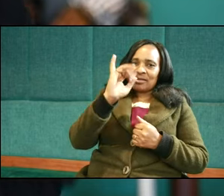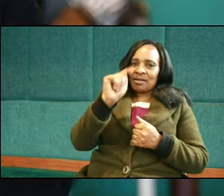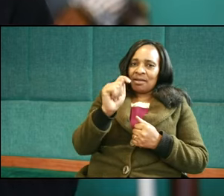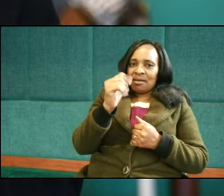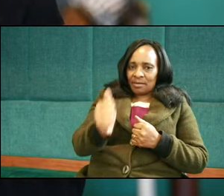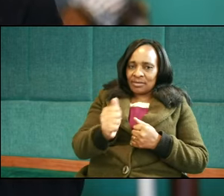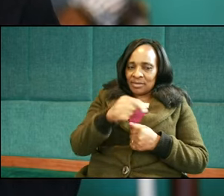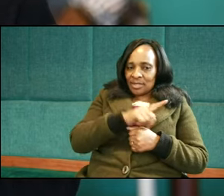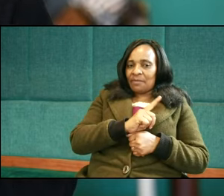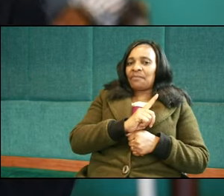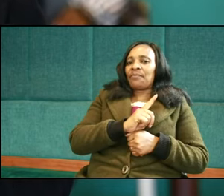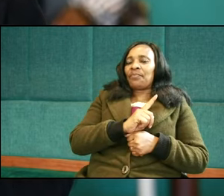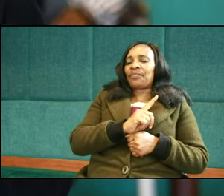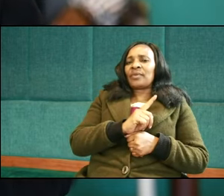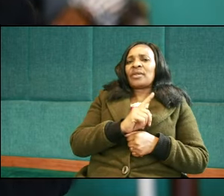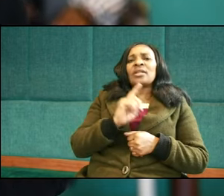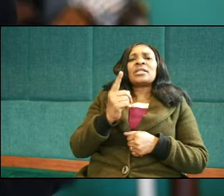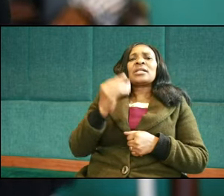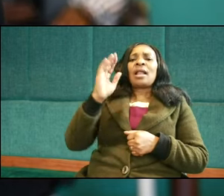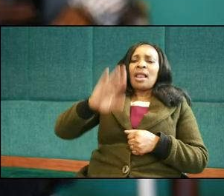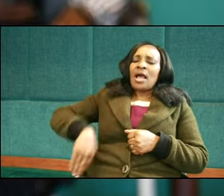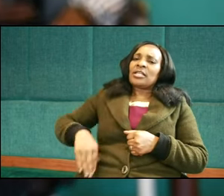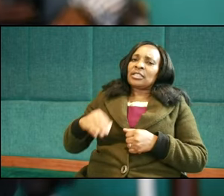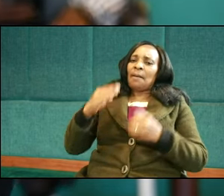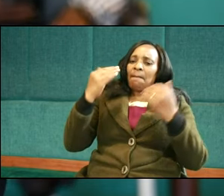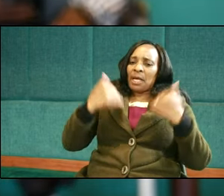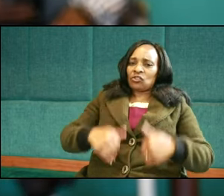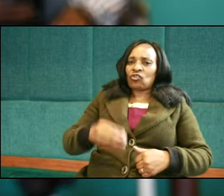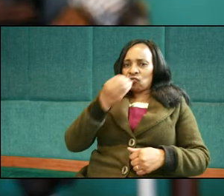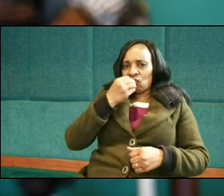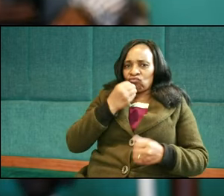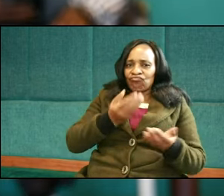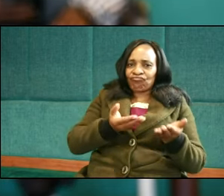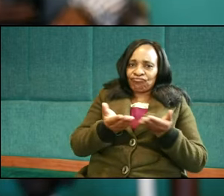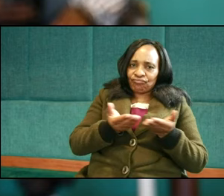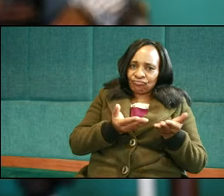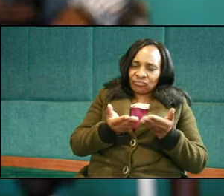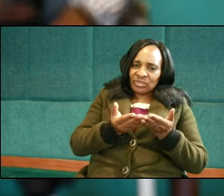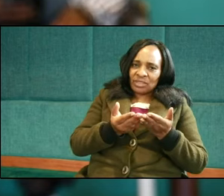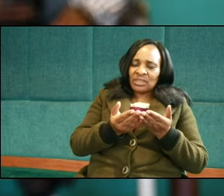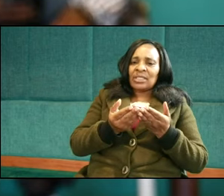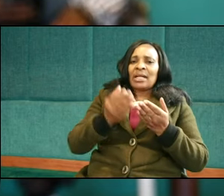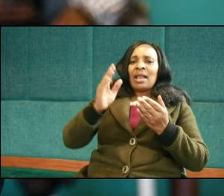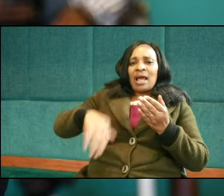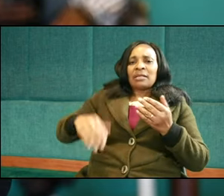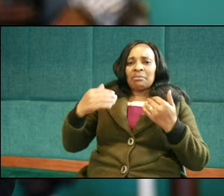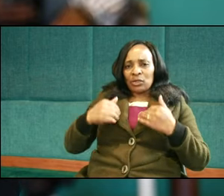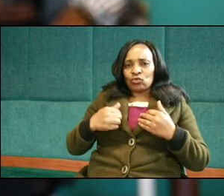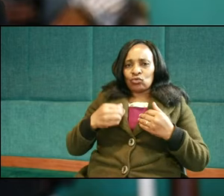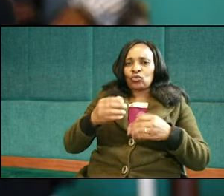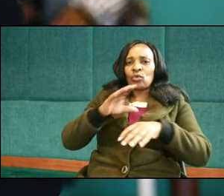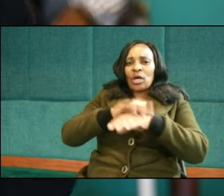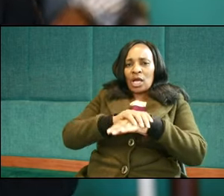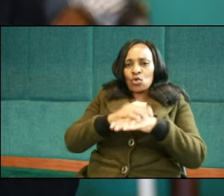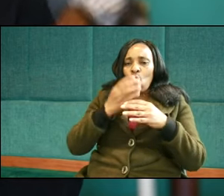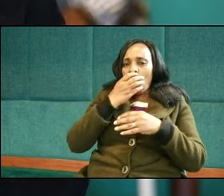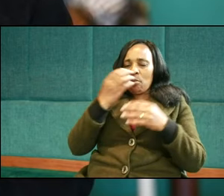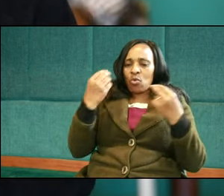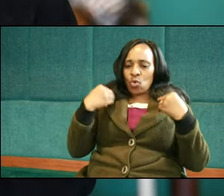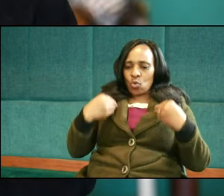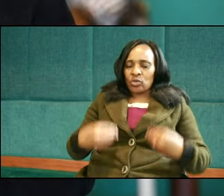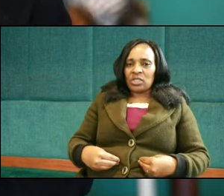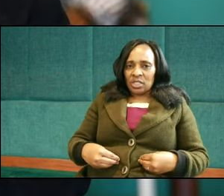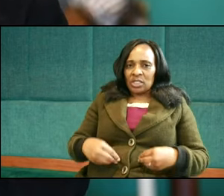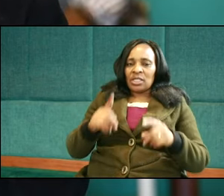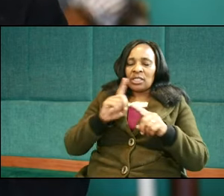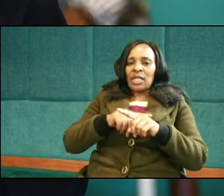She will be the last person to serve food. She'll be the last person to get the warm clothes during winter. And she will always be the